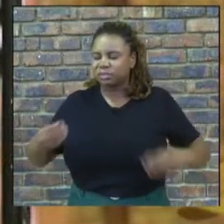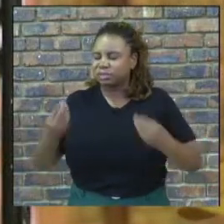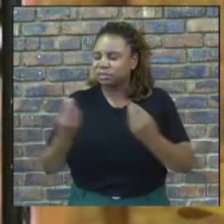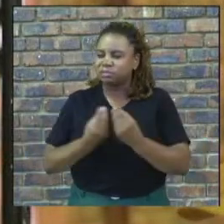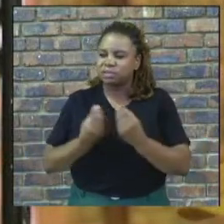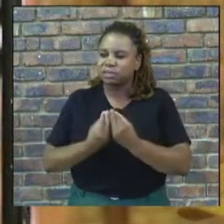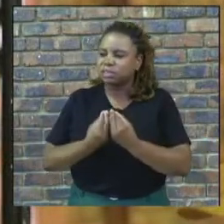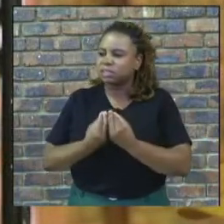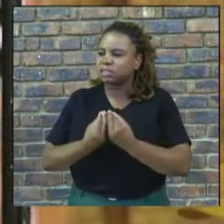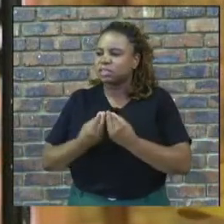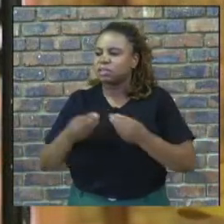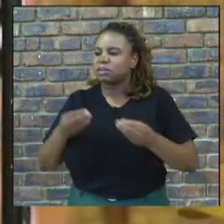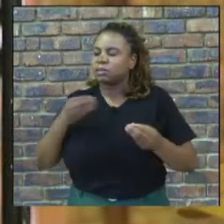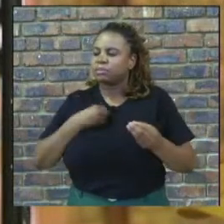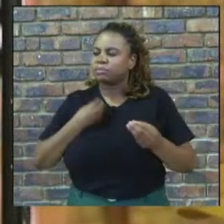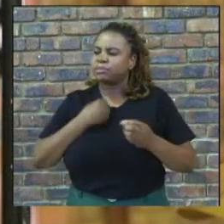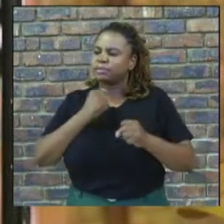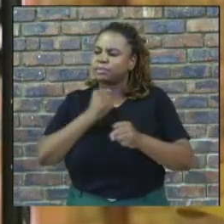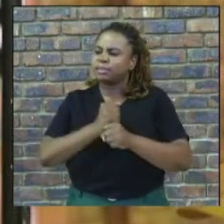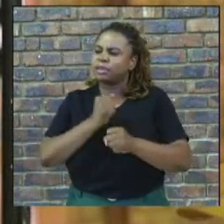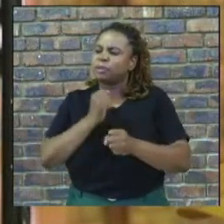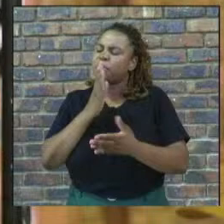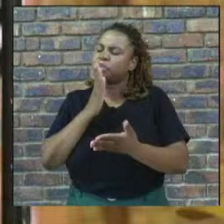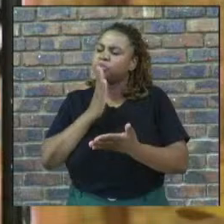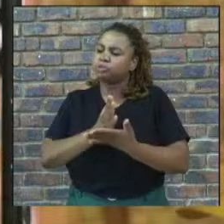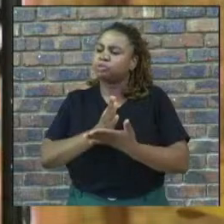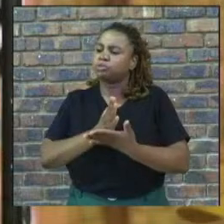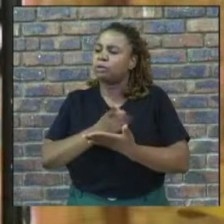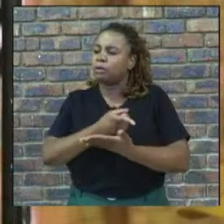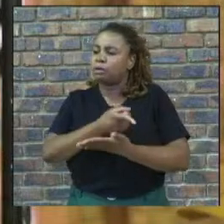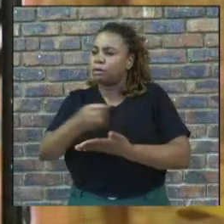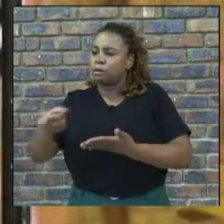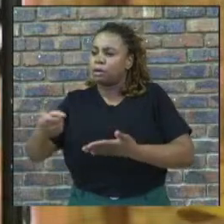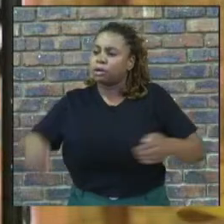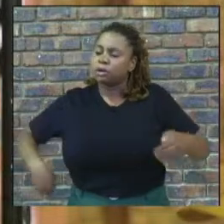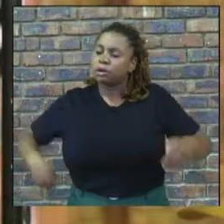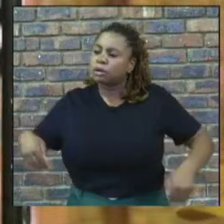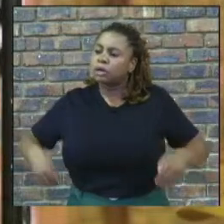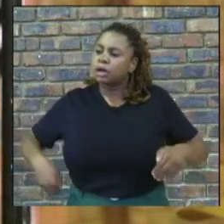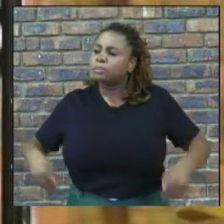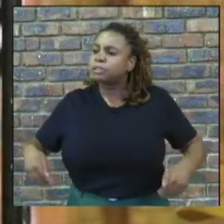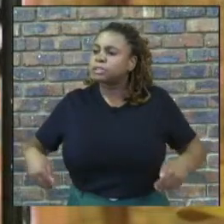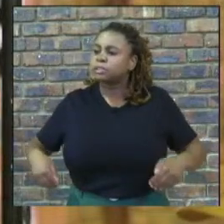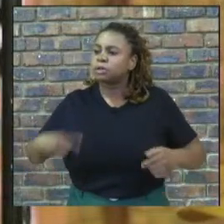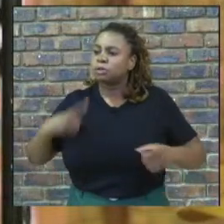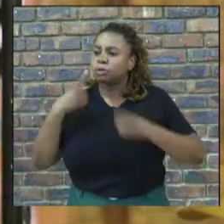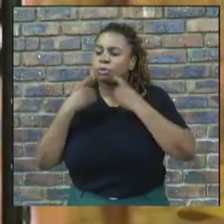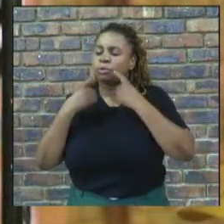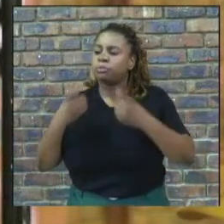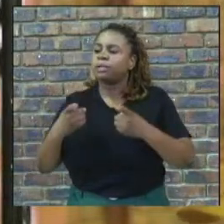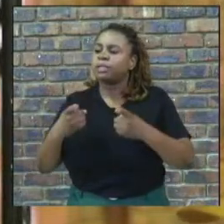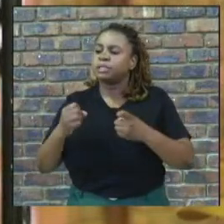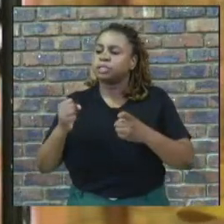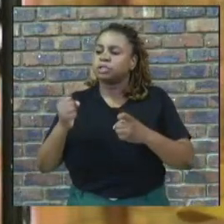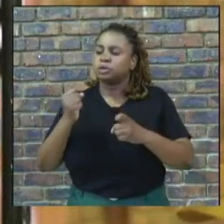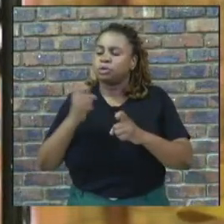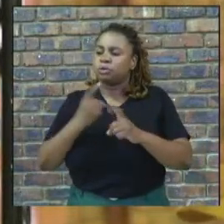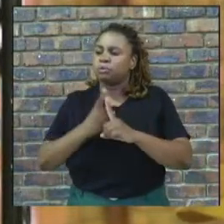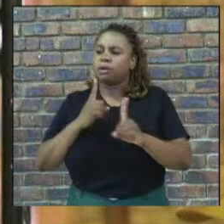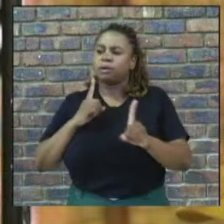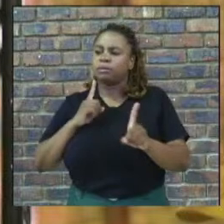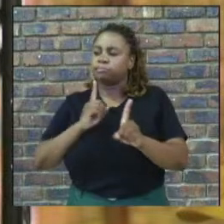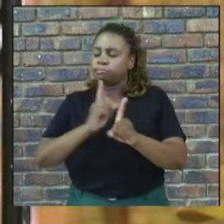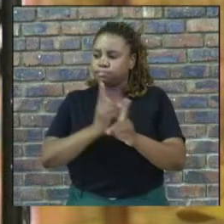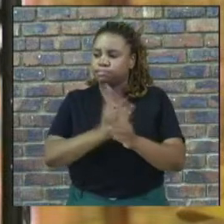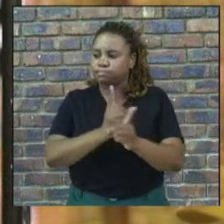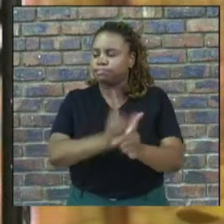Ge ba dira tšeo tša go tšwa tseleng, re tlo kitima le lena, ka mo pele ga lena. Ke tlo bolela